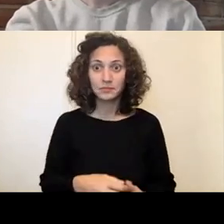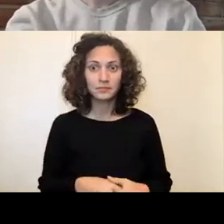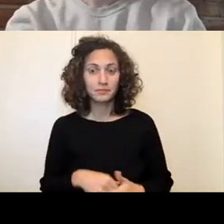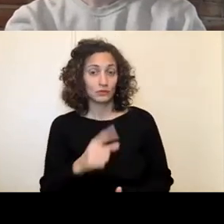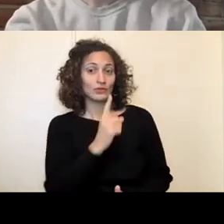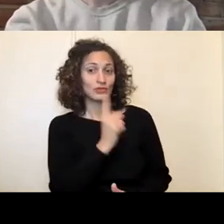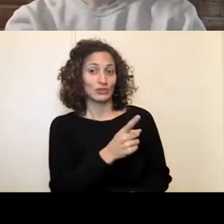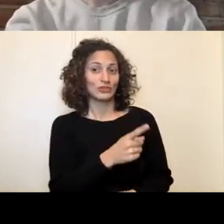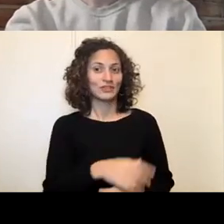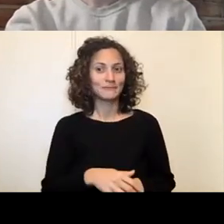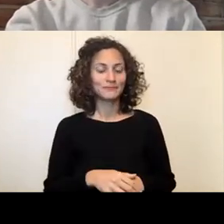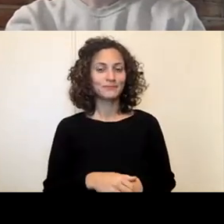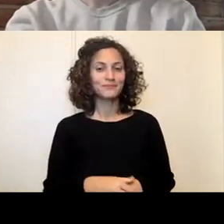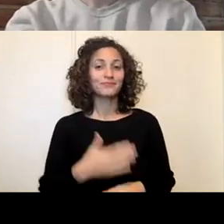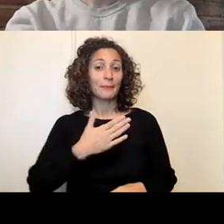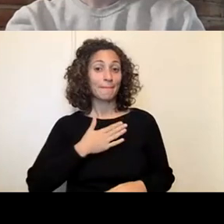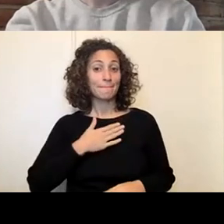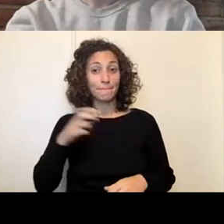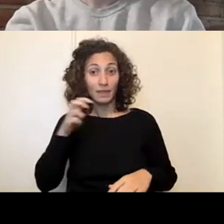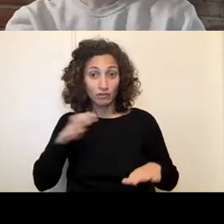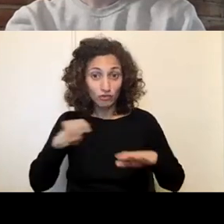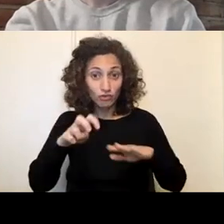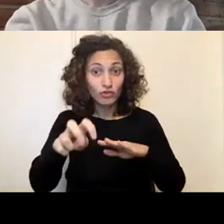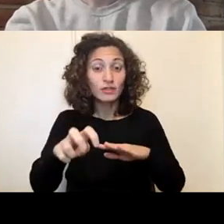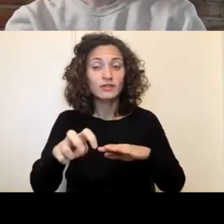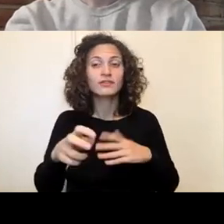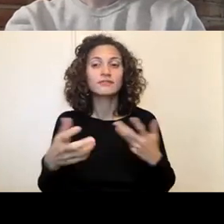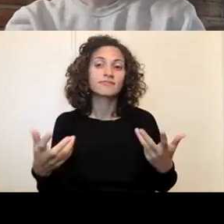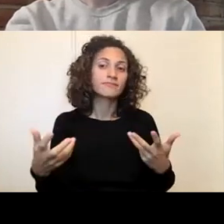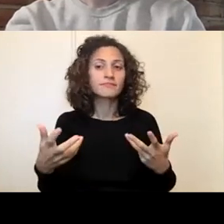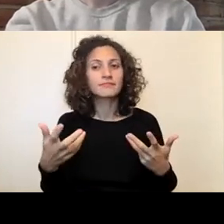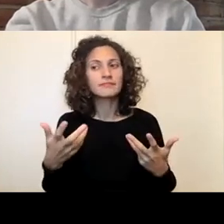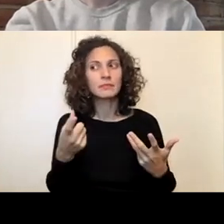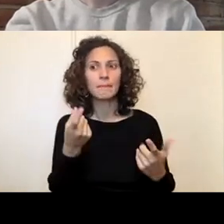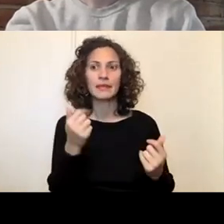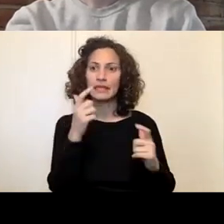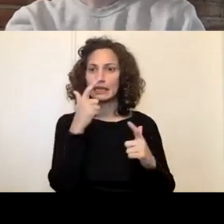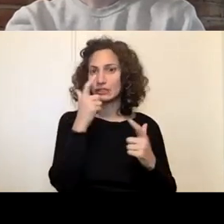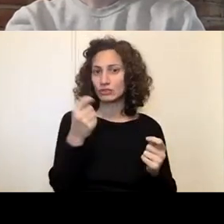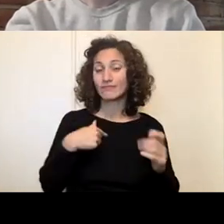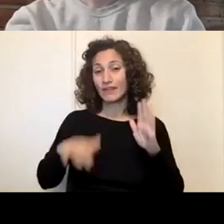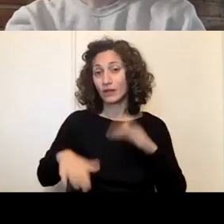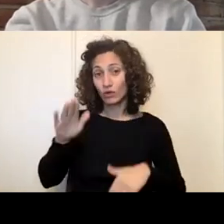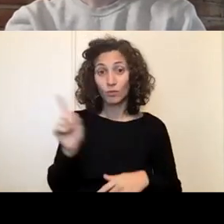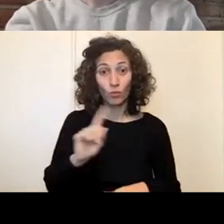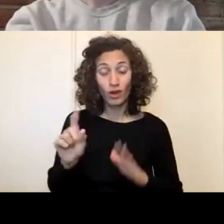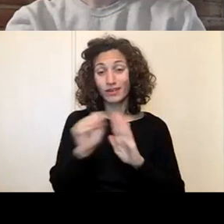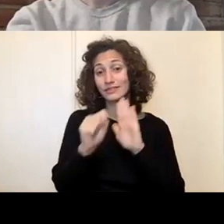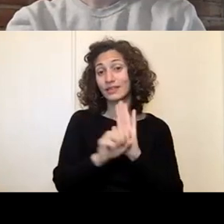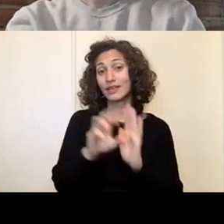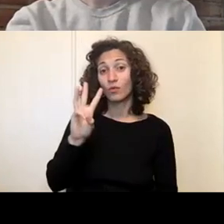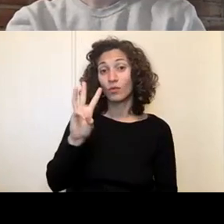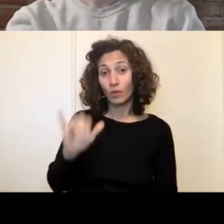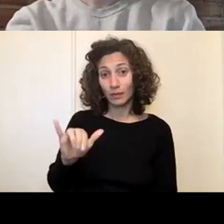Sure. So my journey, what was a bit interesting. I grew up in the state of Wyoming. I currently live in